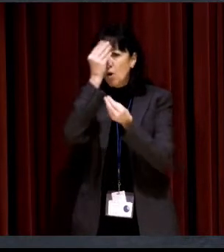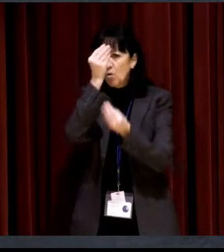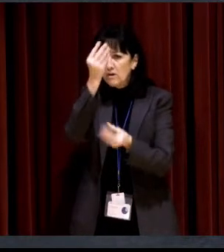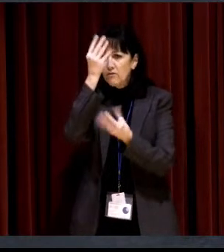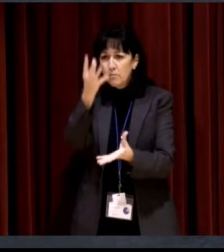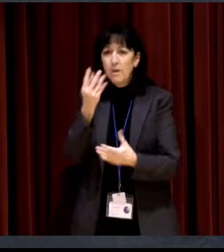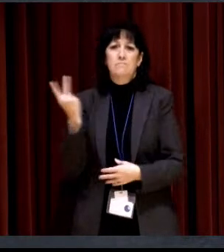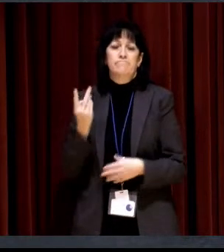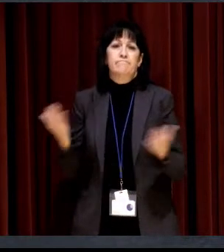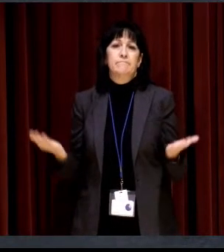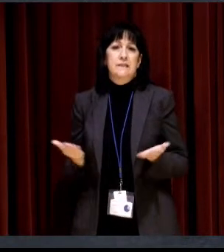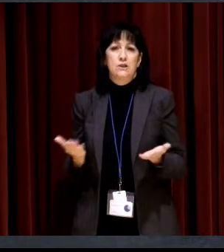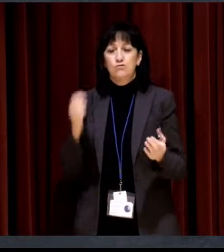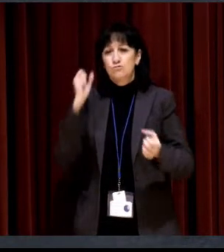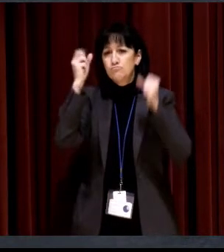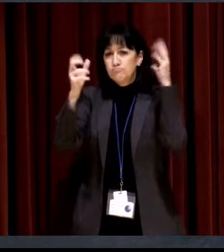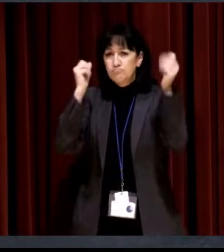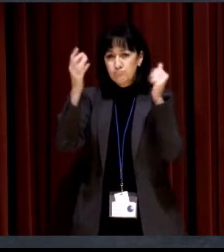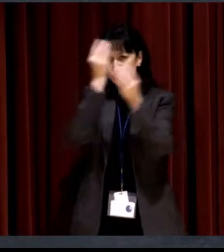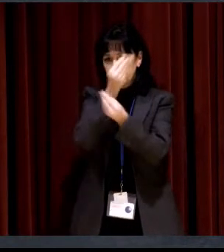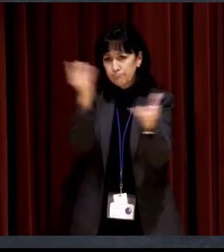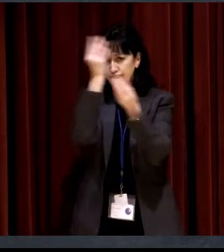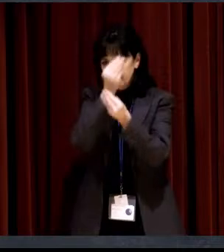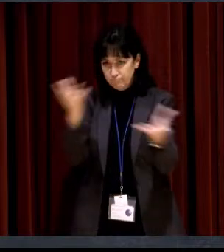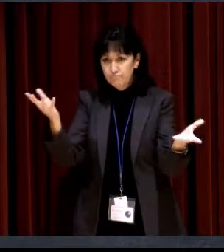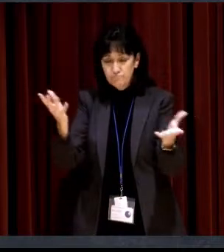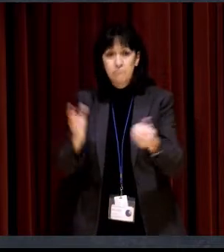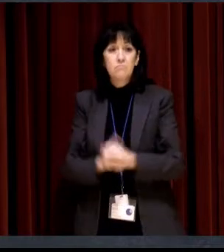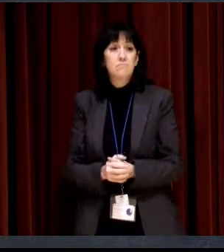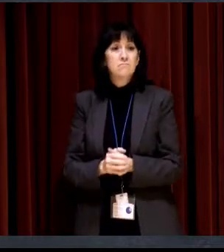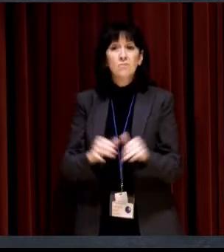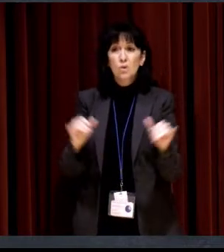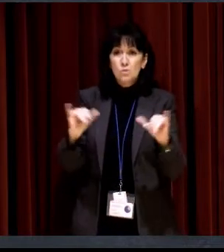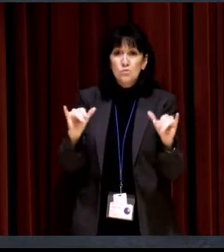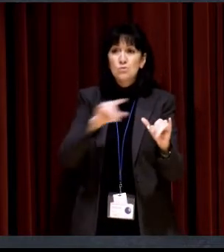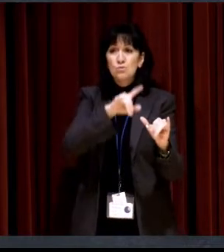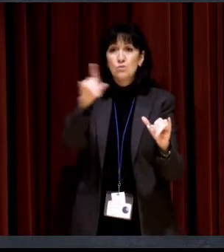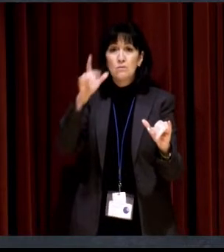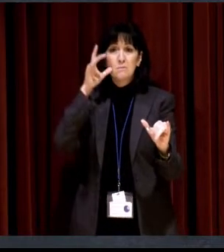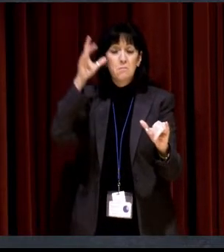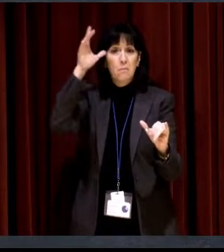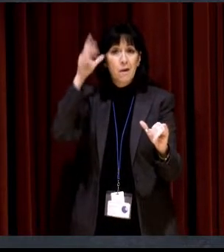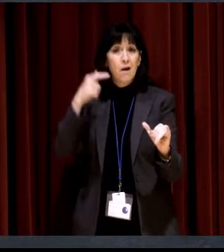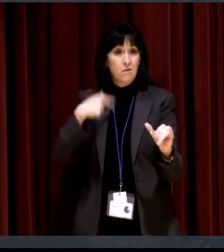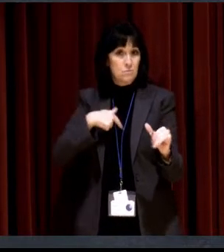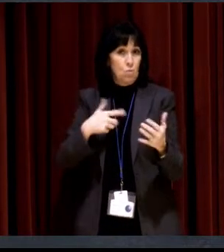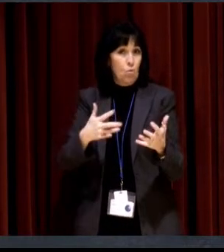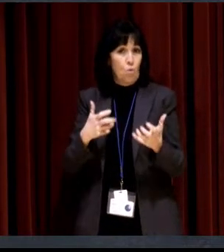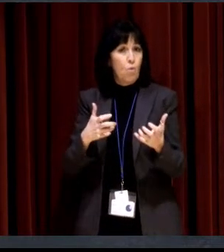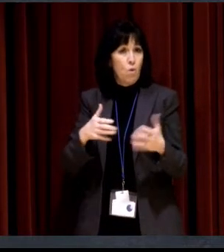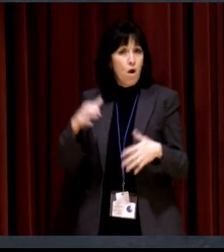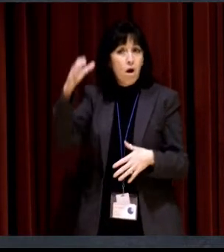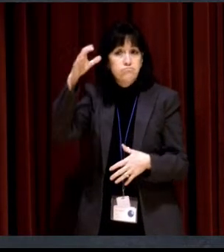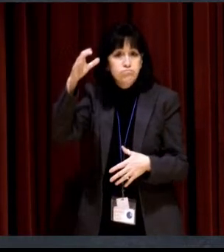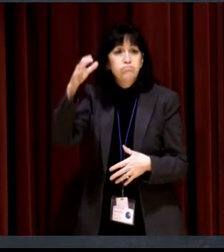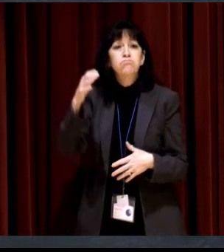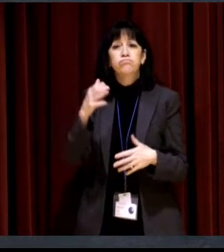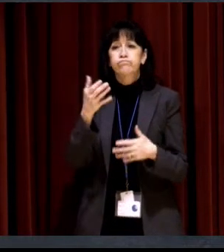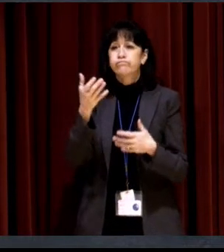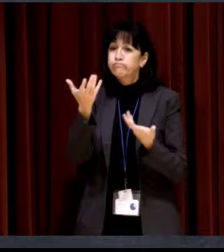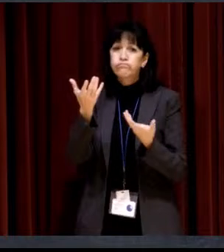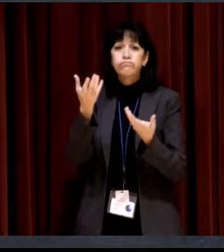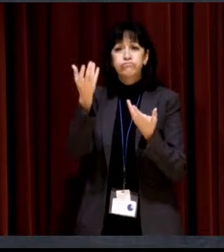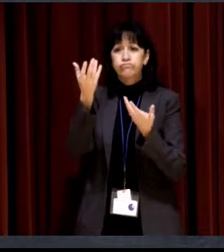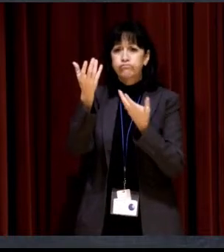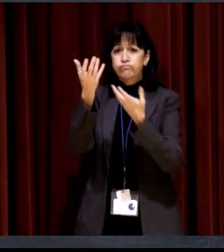you, parents and families here on the west side of Wilmington, about the ideas, questions that you might have. We